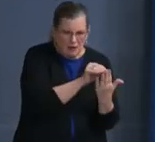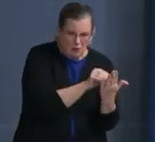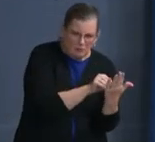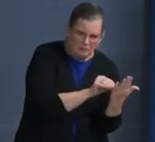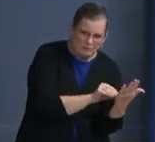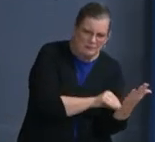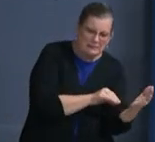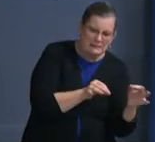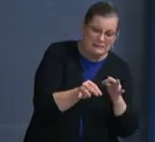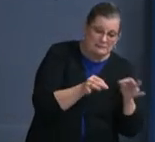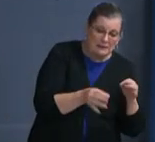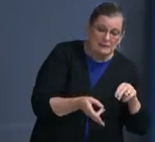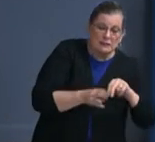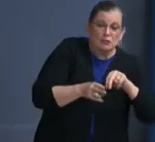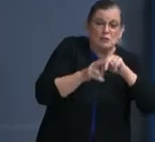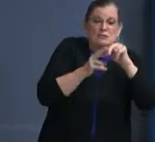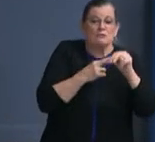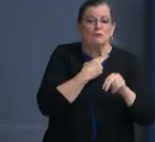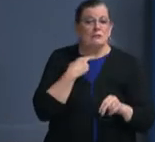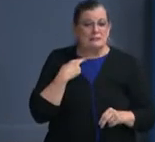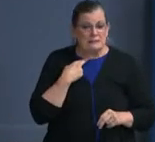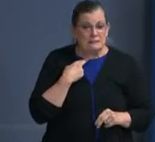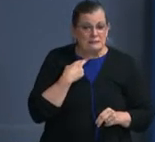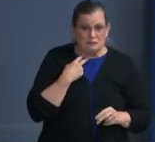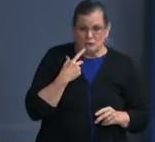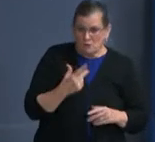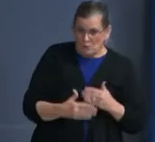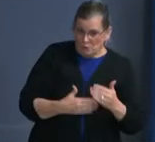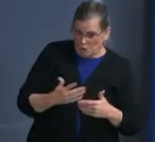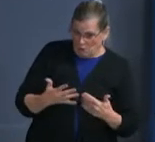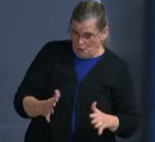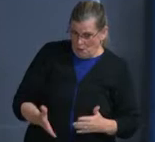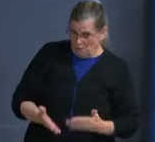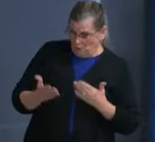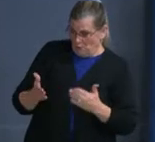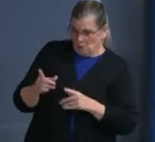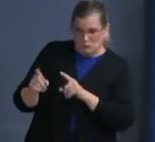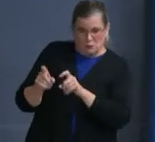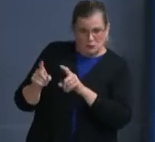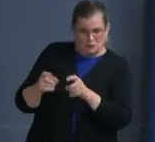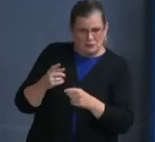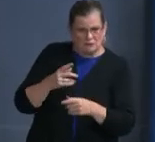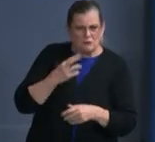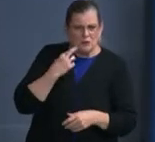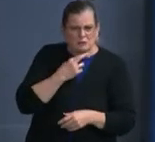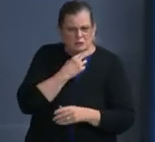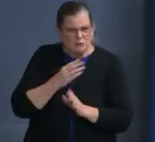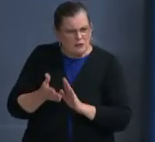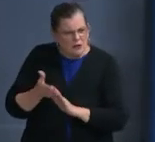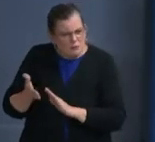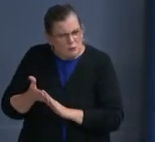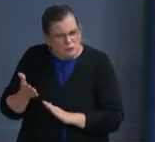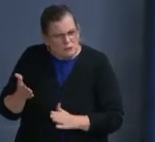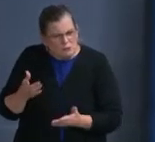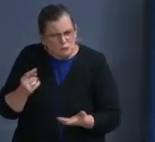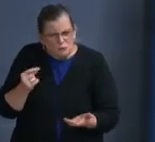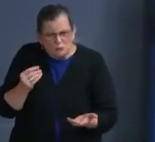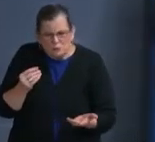increased risk for transmission. So as you have posed the question about restaurant operators who are looking to